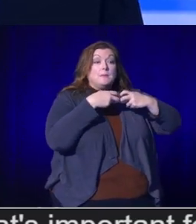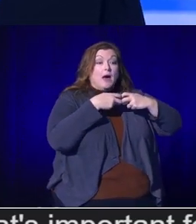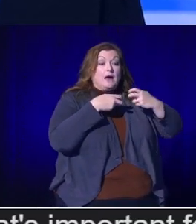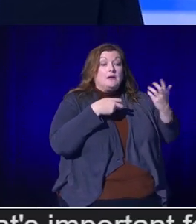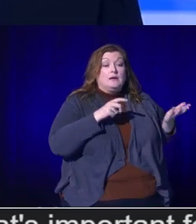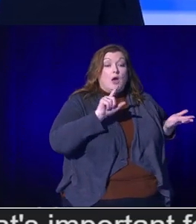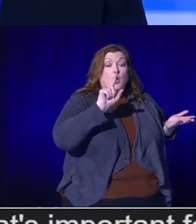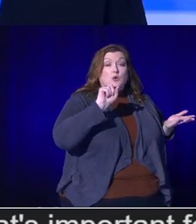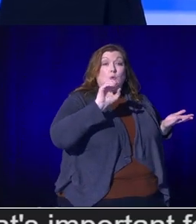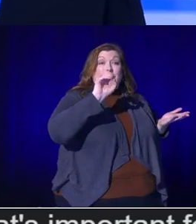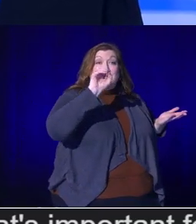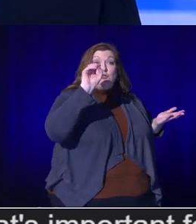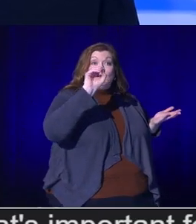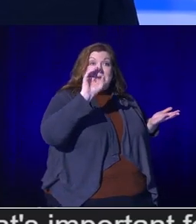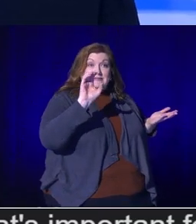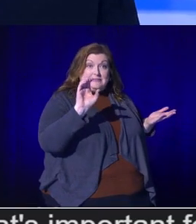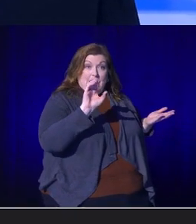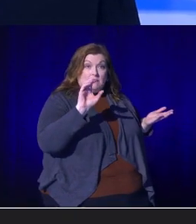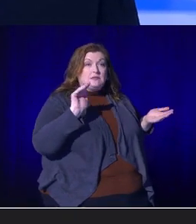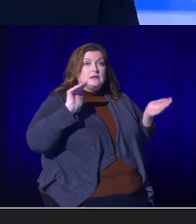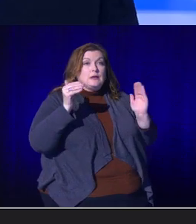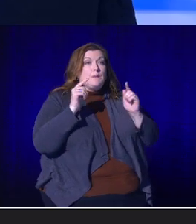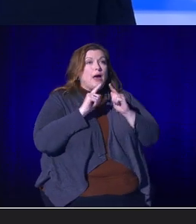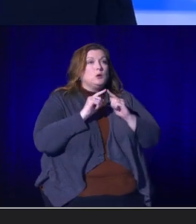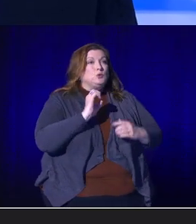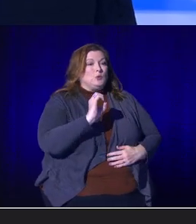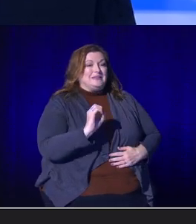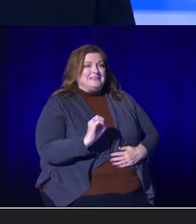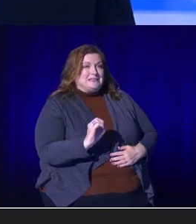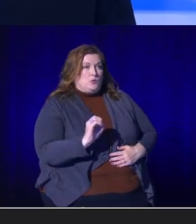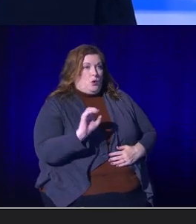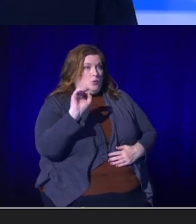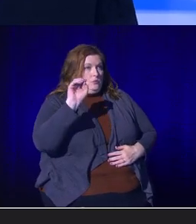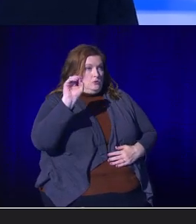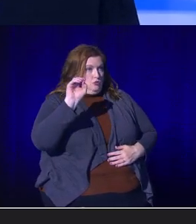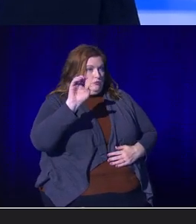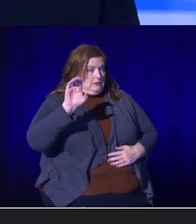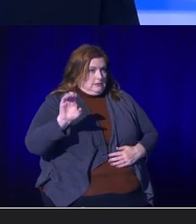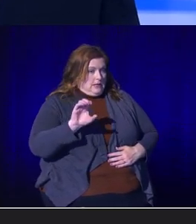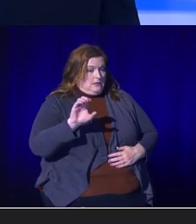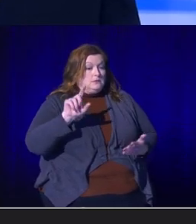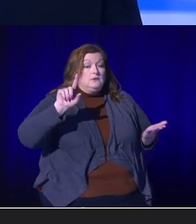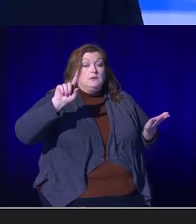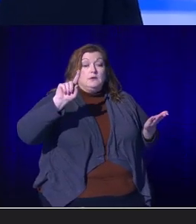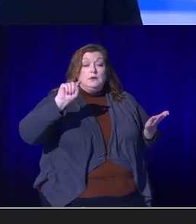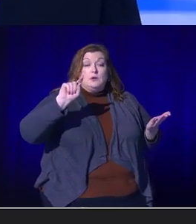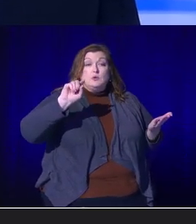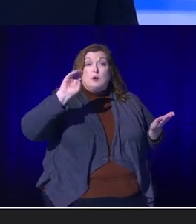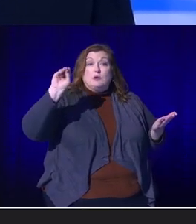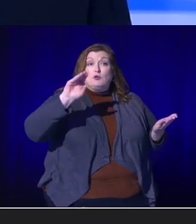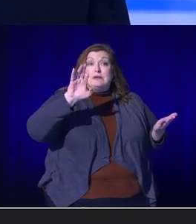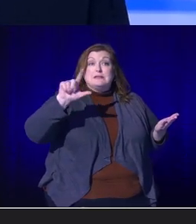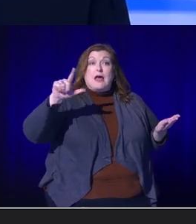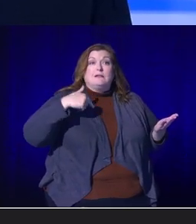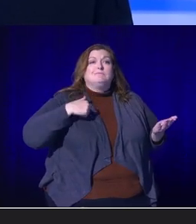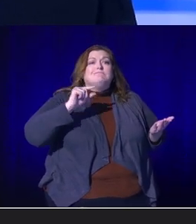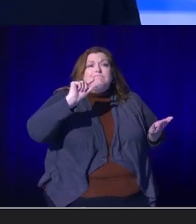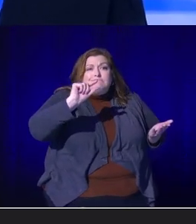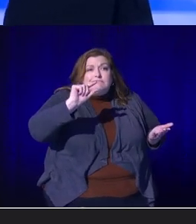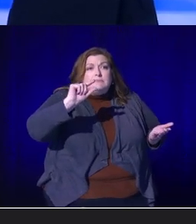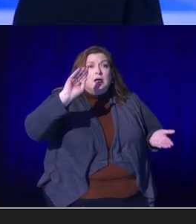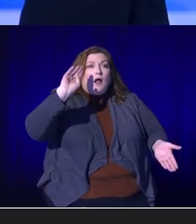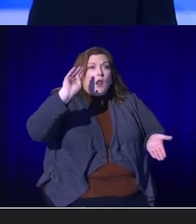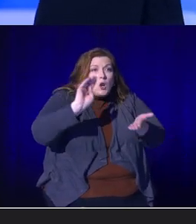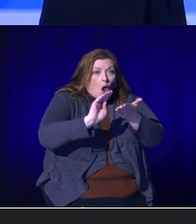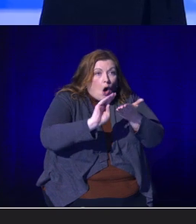degrees Celsius compared to 0 degrees. The 20 degrees cell has minimal capacity loss over 100 cycles, where we can